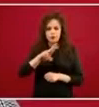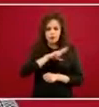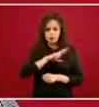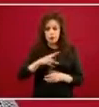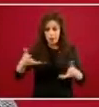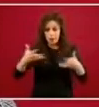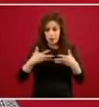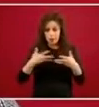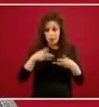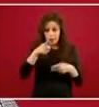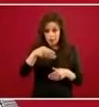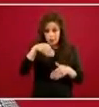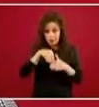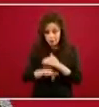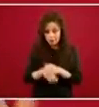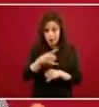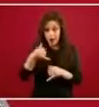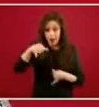of other institutions.